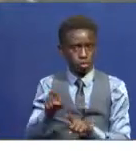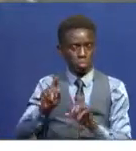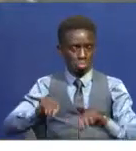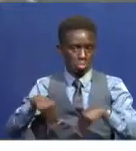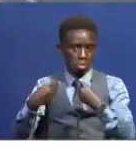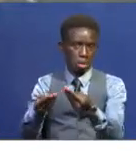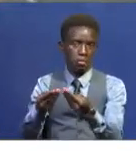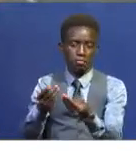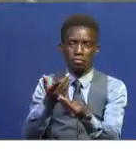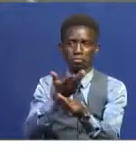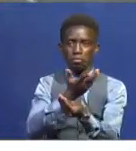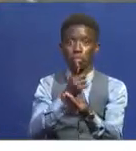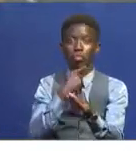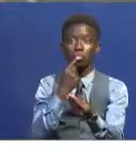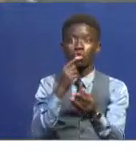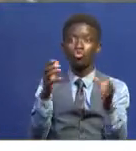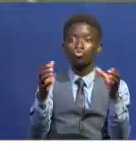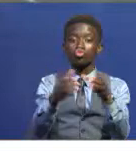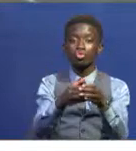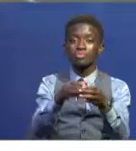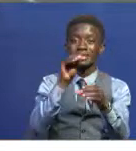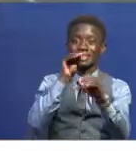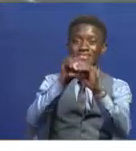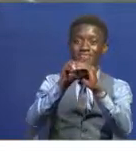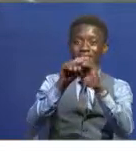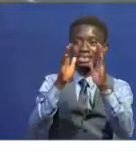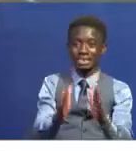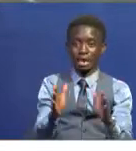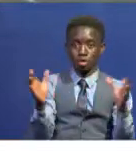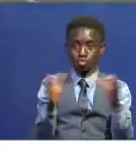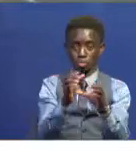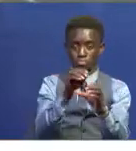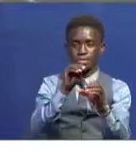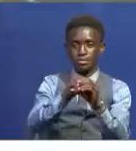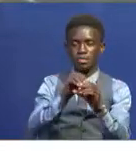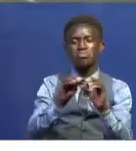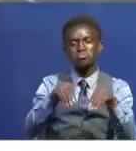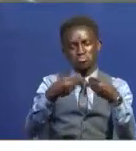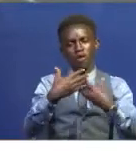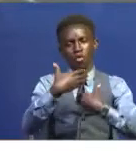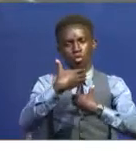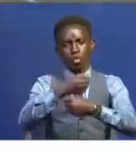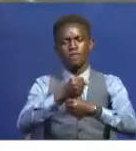investors with confidence in that the financial audits